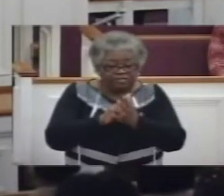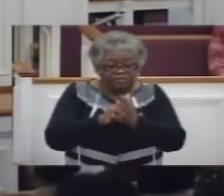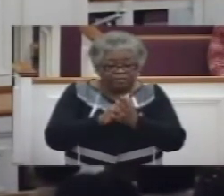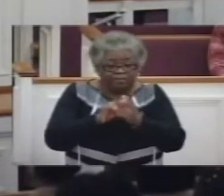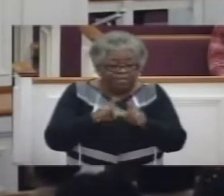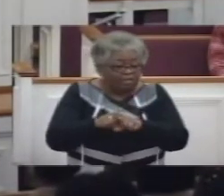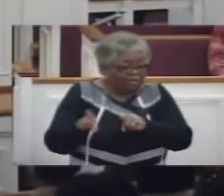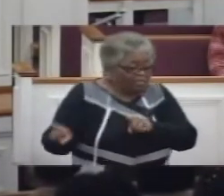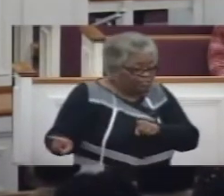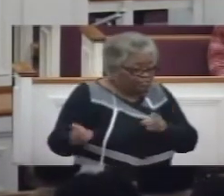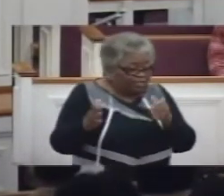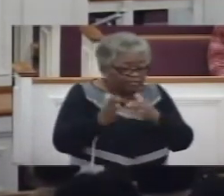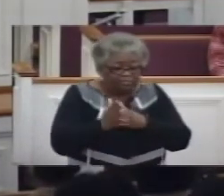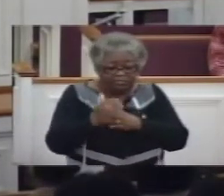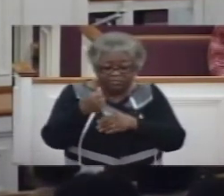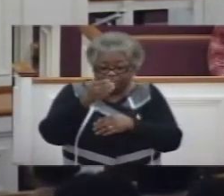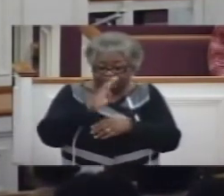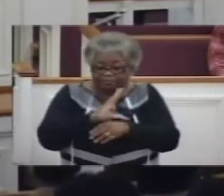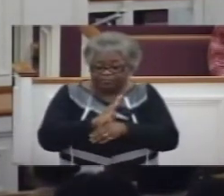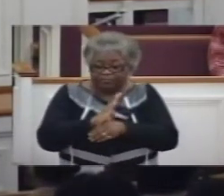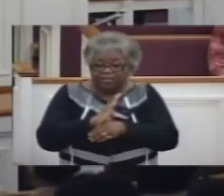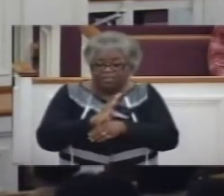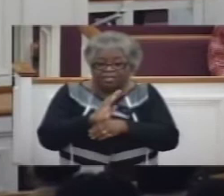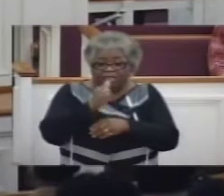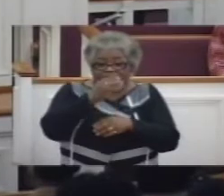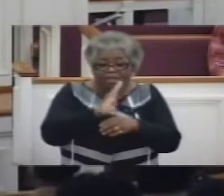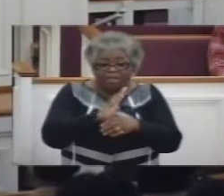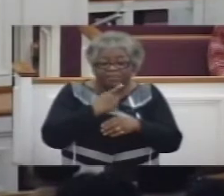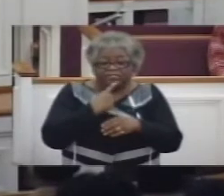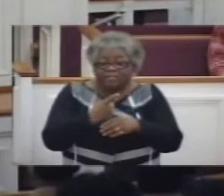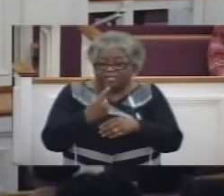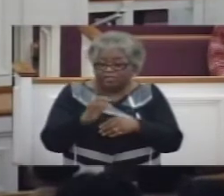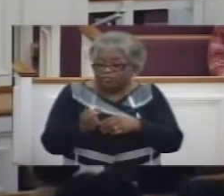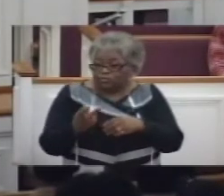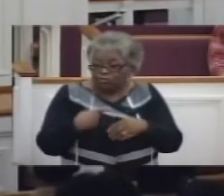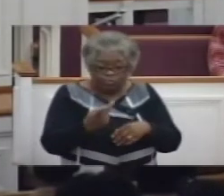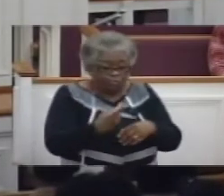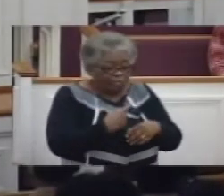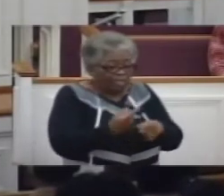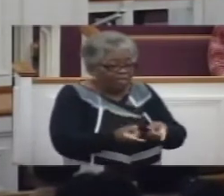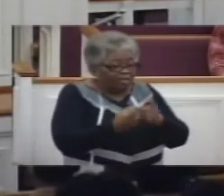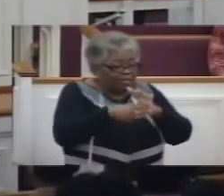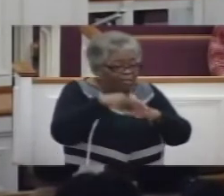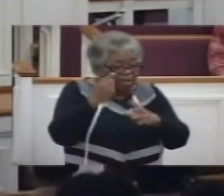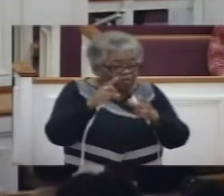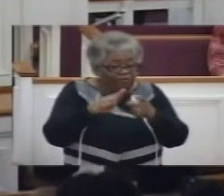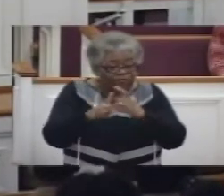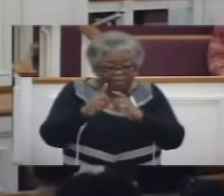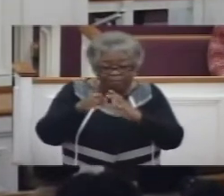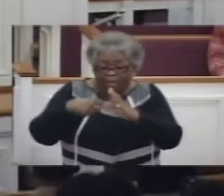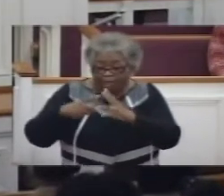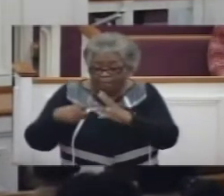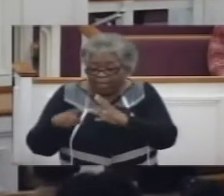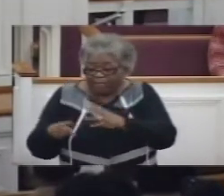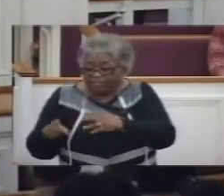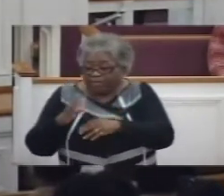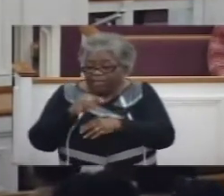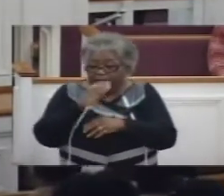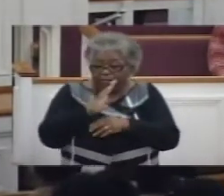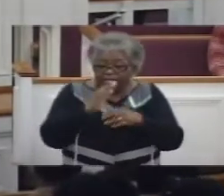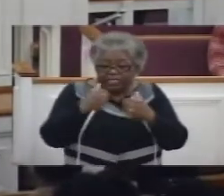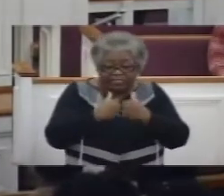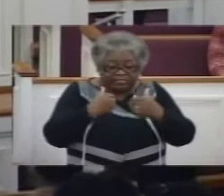contrary to the word of God. And God is saying to you, come out from amongst them, and be